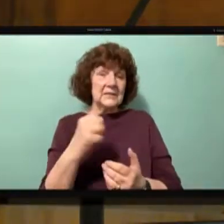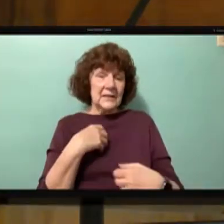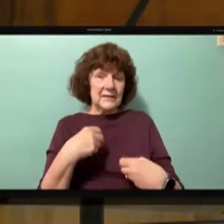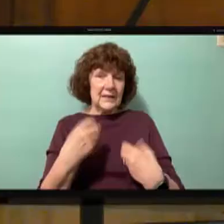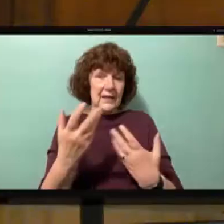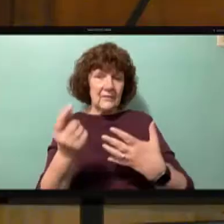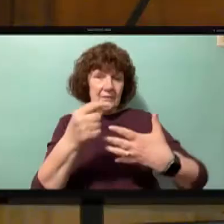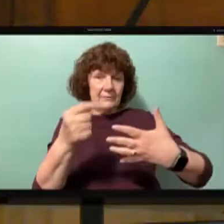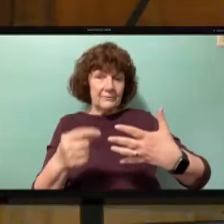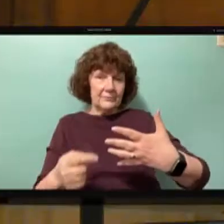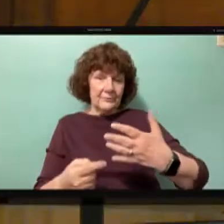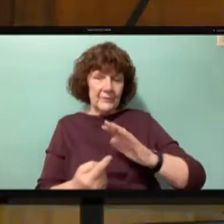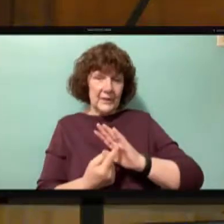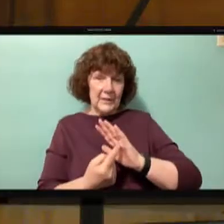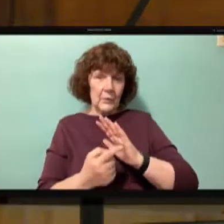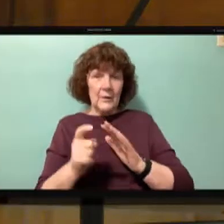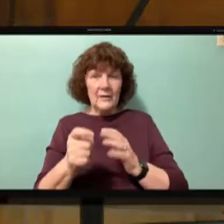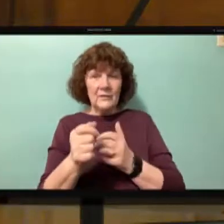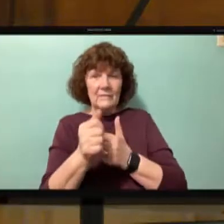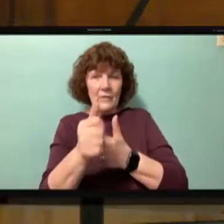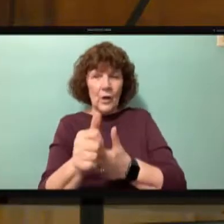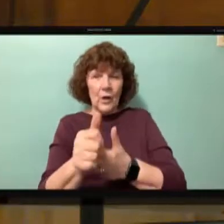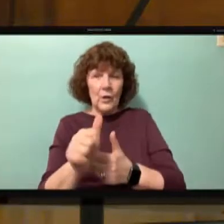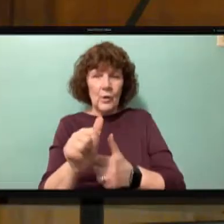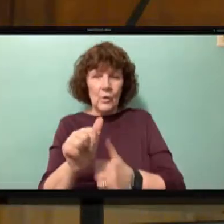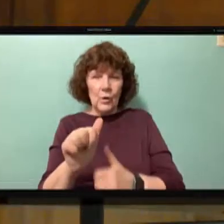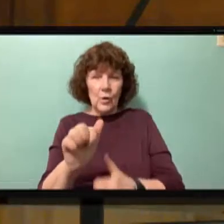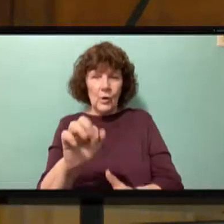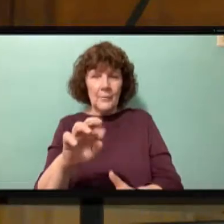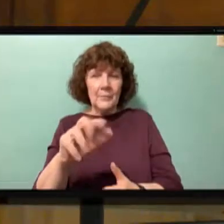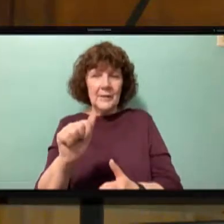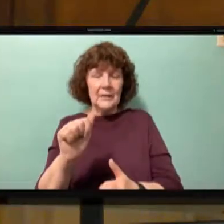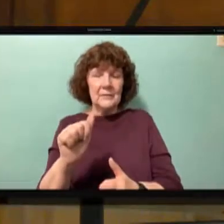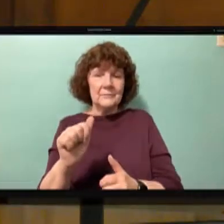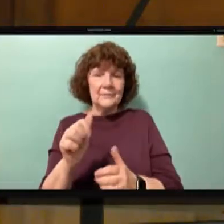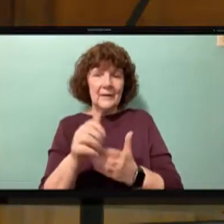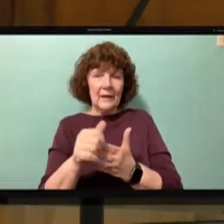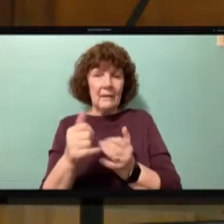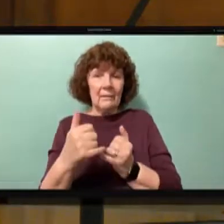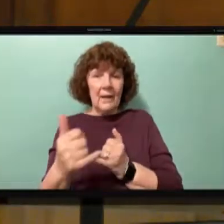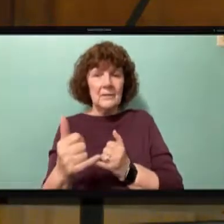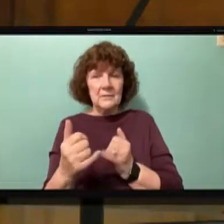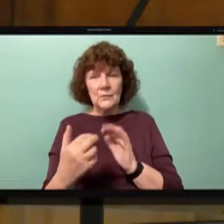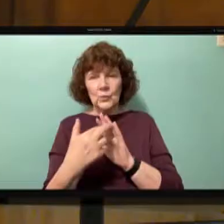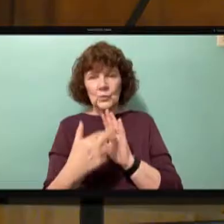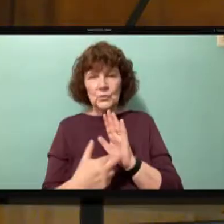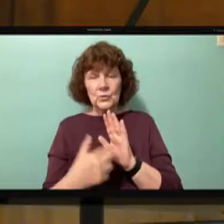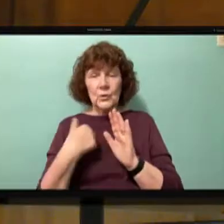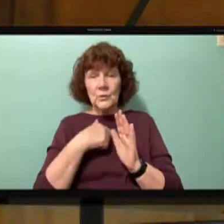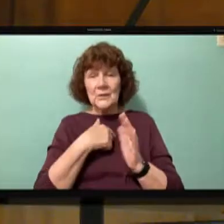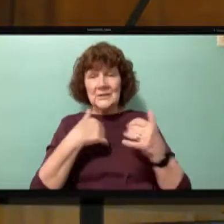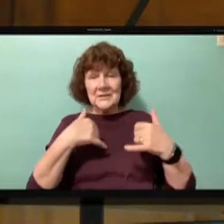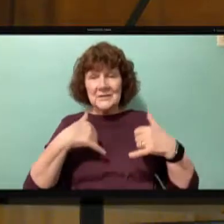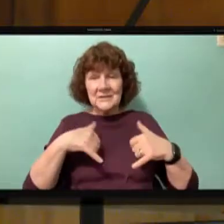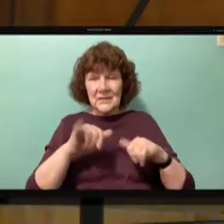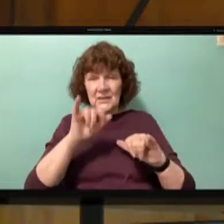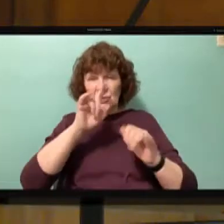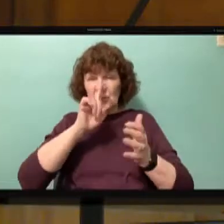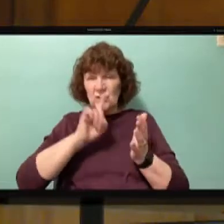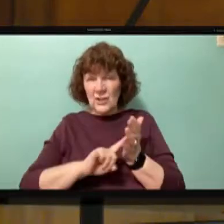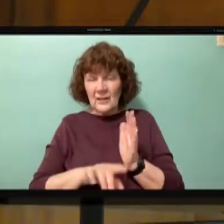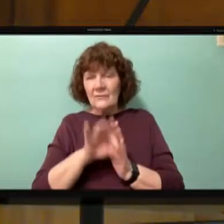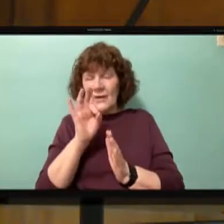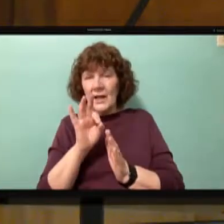to adhere to the ARPA guidelines. And we are still kind of like triple checking and finding examples from other cities of the way